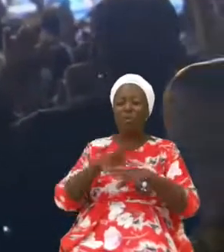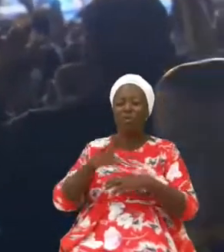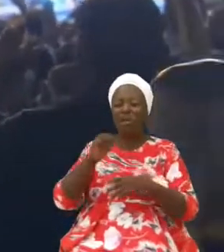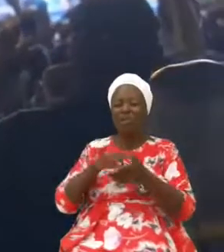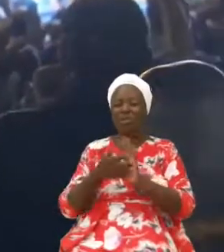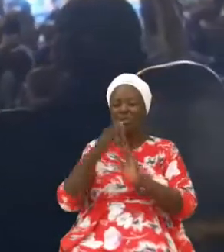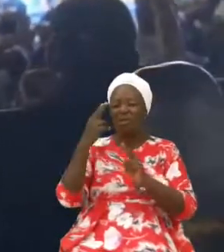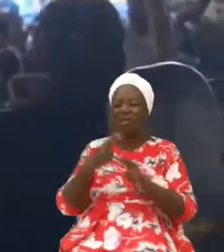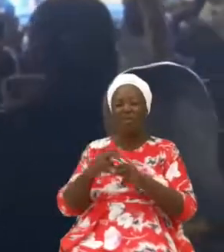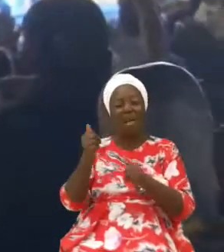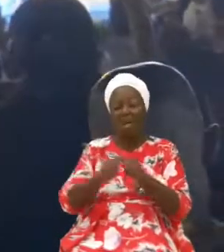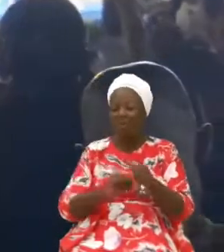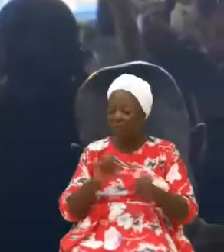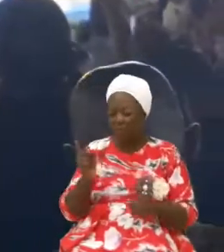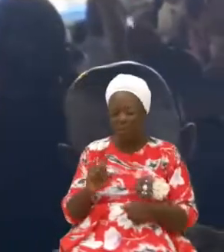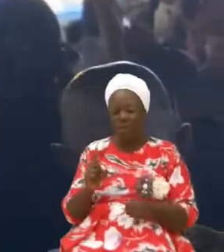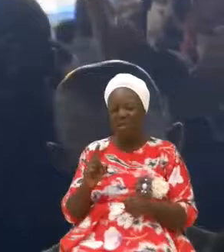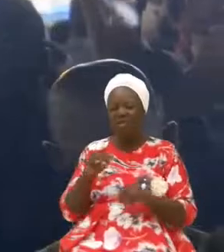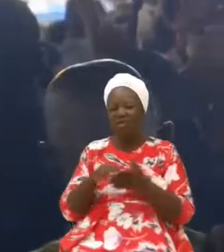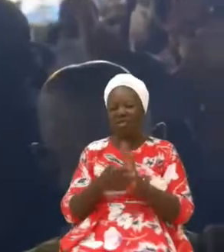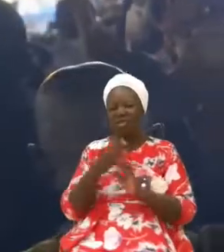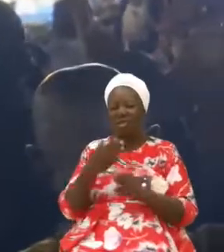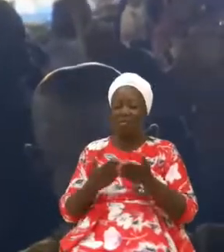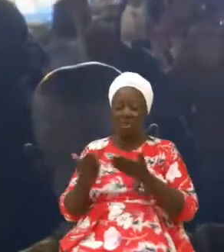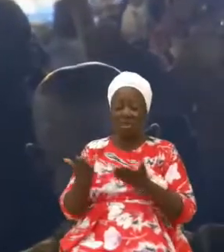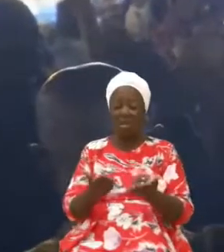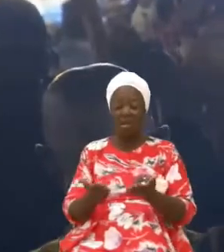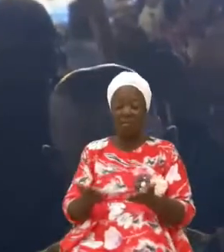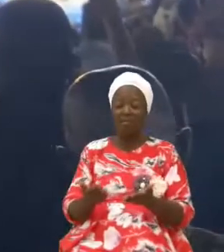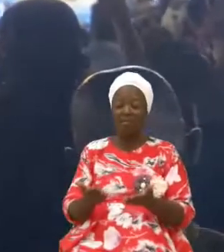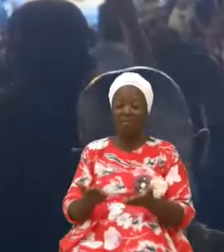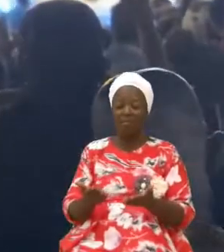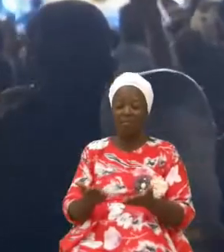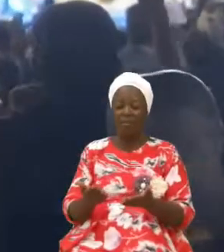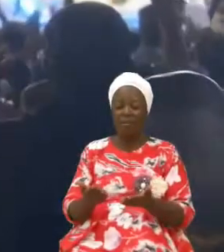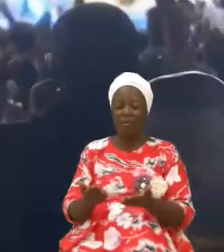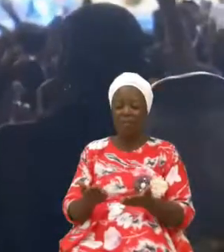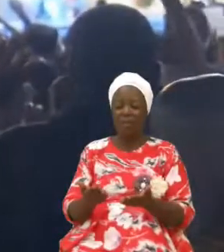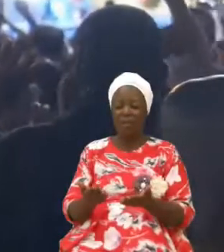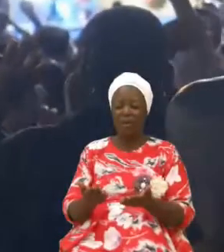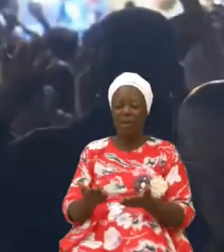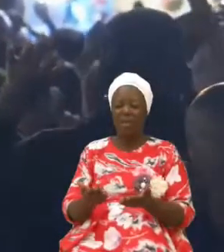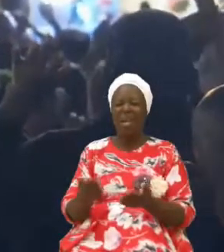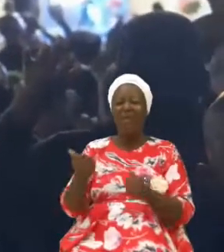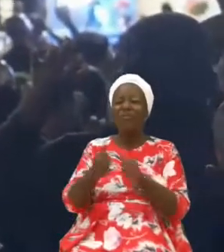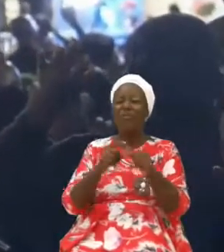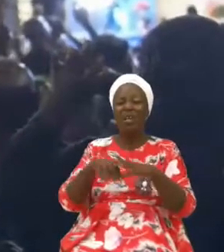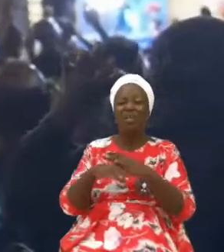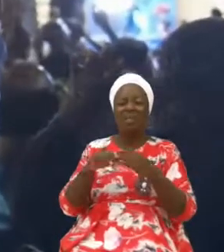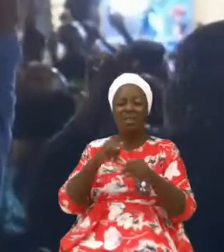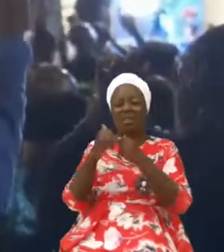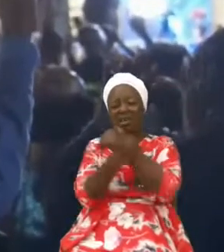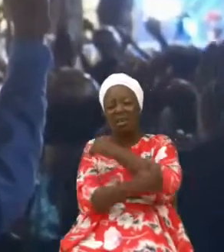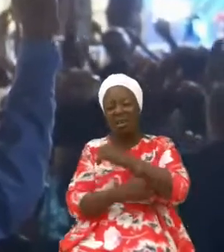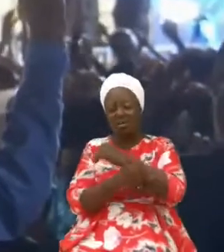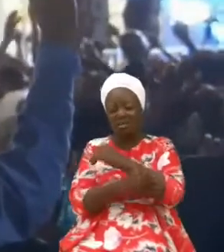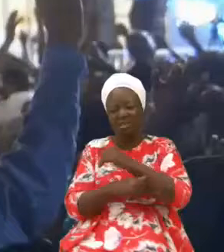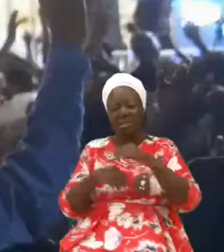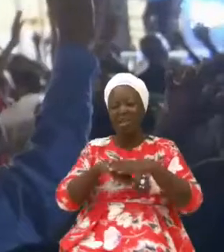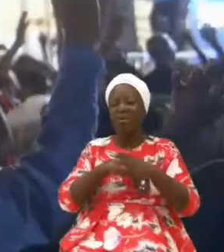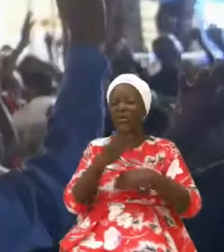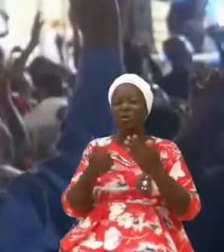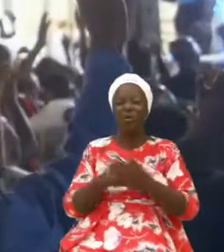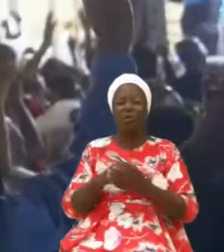pray that your healing virtue will come upon them. Everywhere. Here. All over